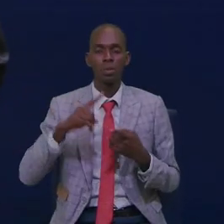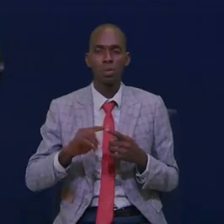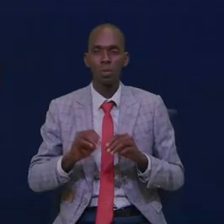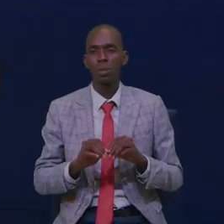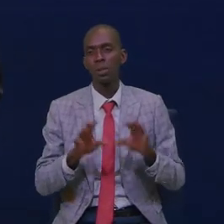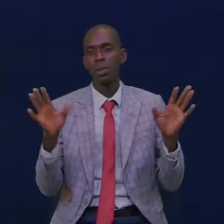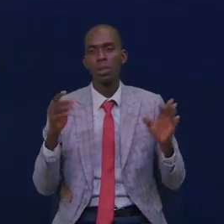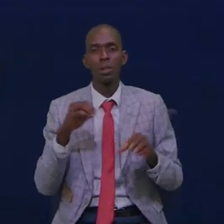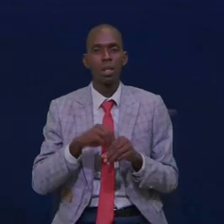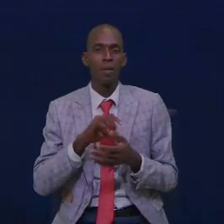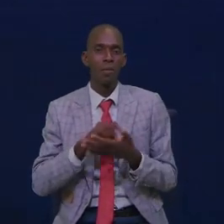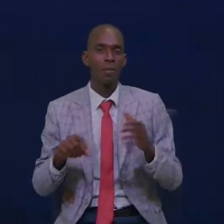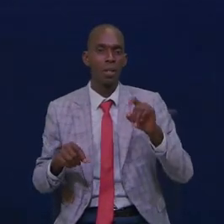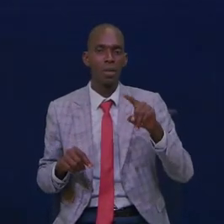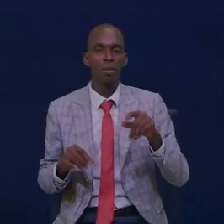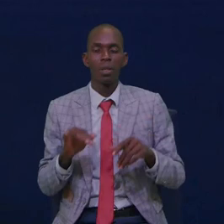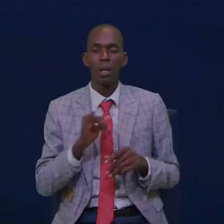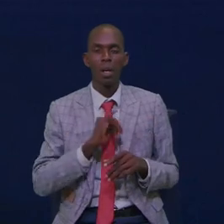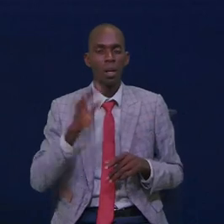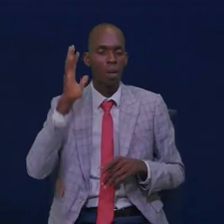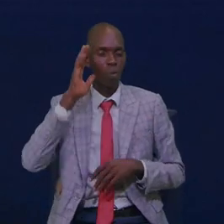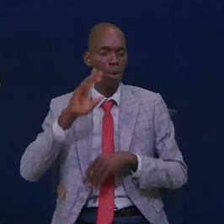In verse 11 it says,